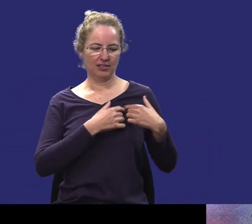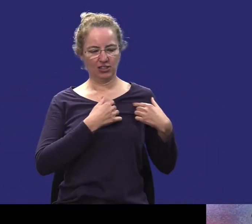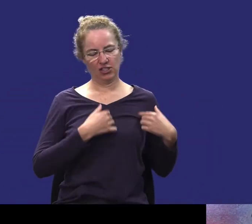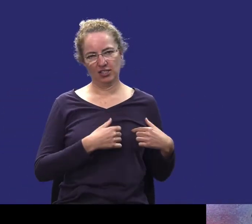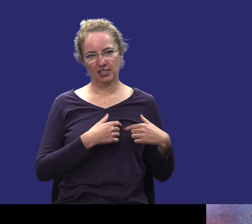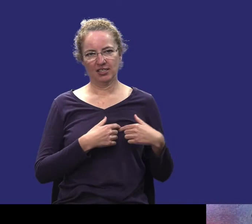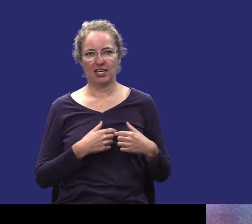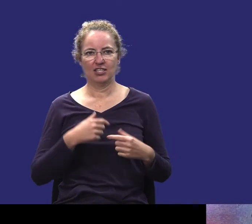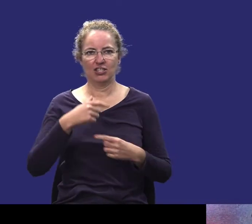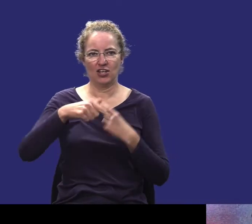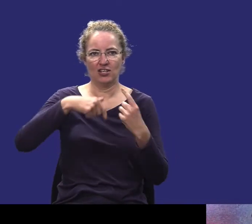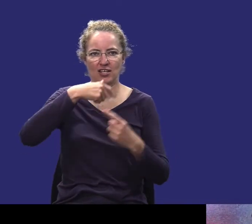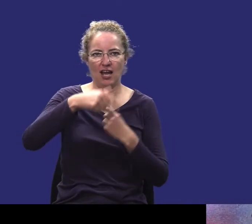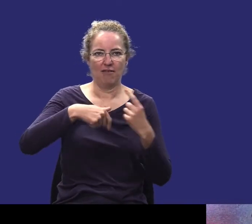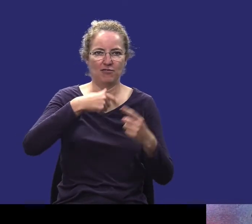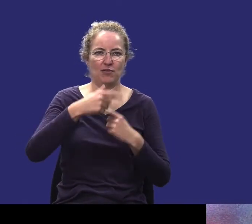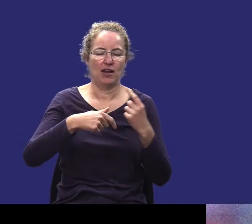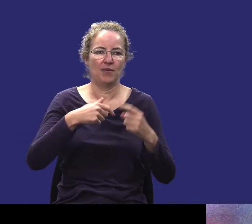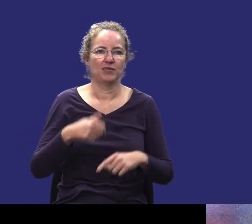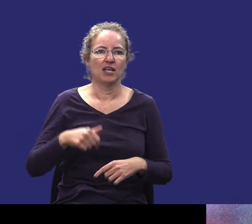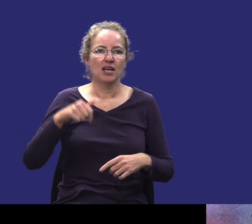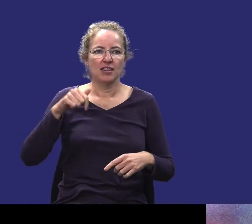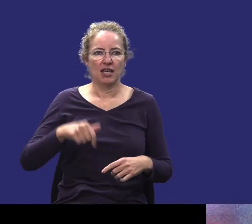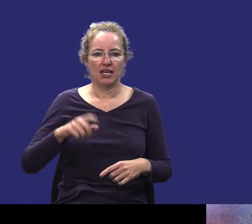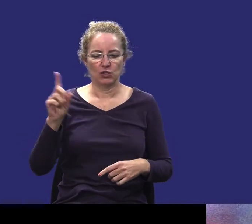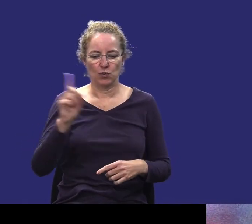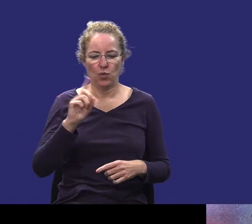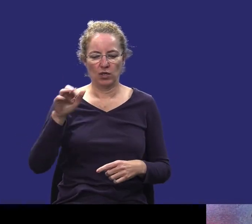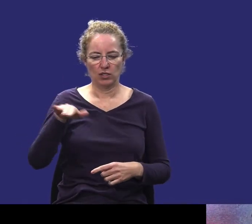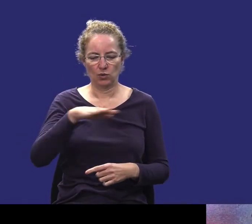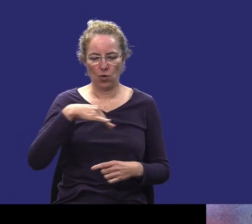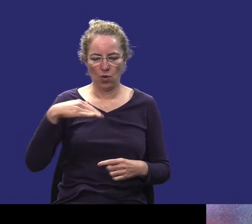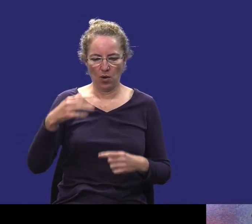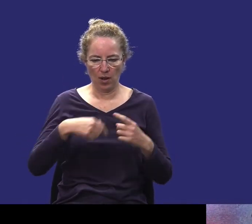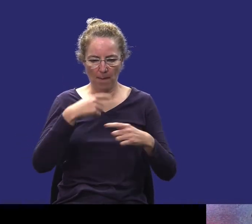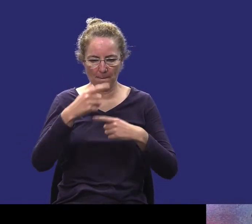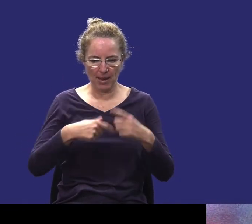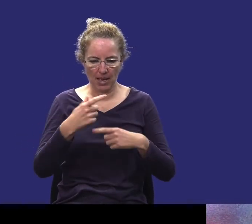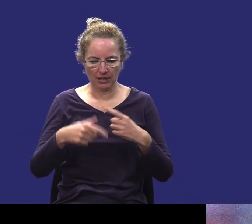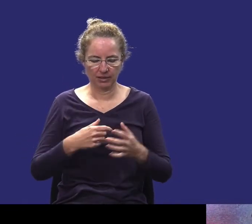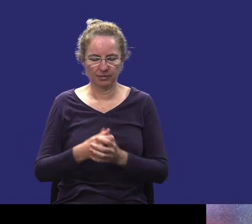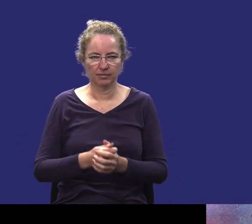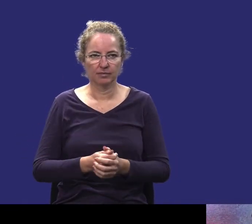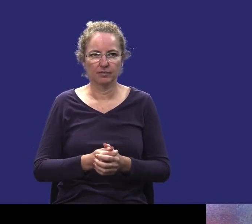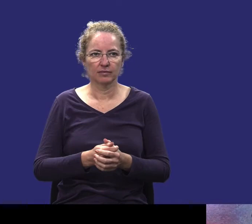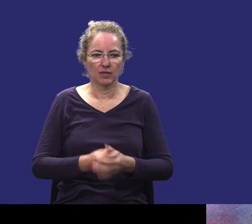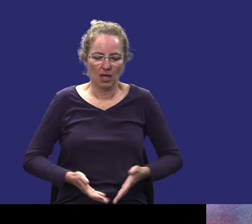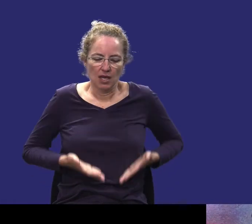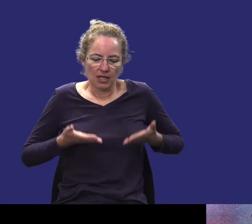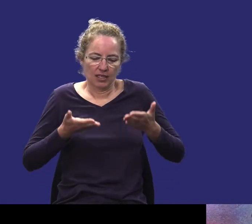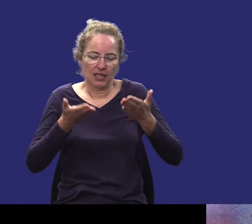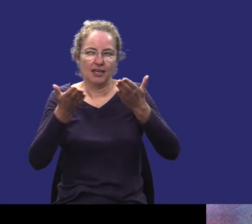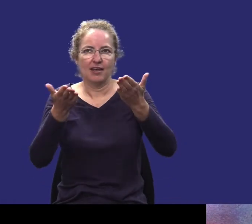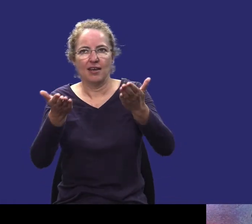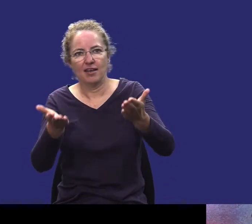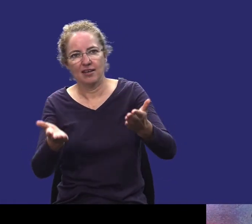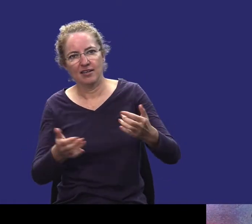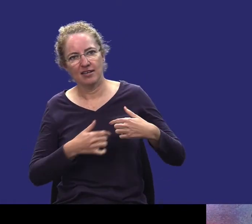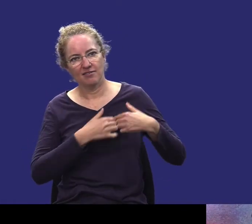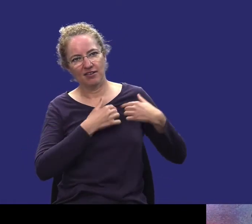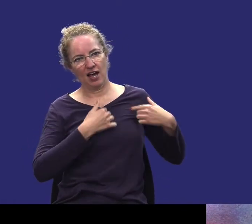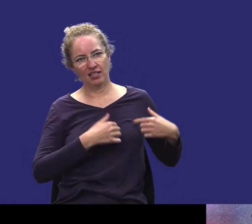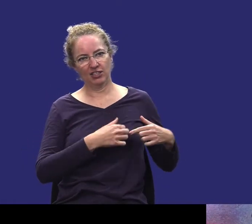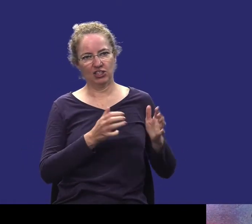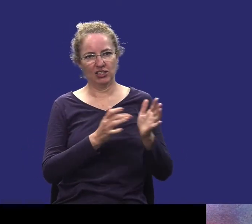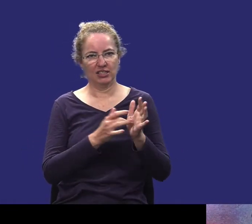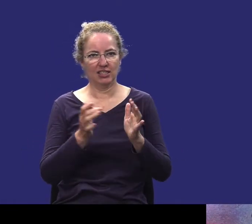your heart to Jesus and you turn your life around, and that's what it's all about. One last time.